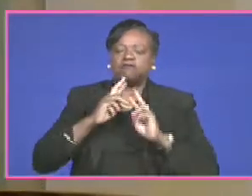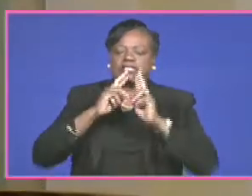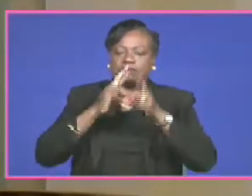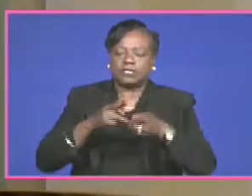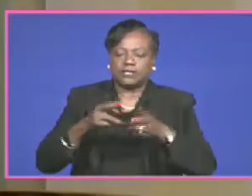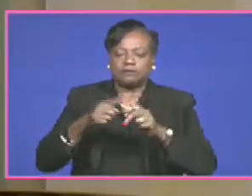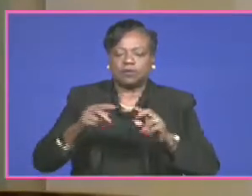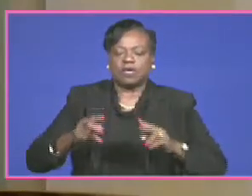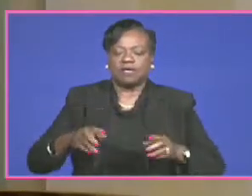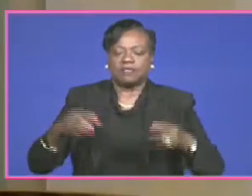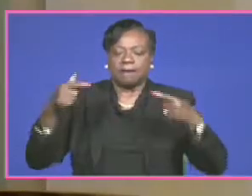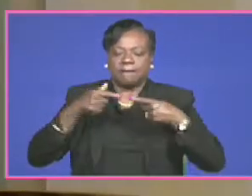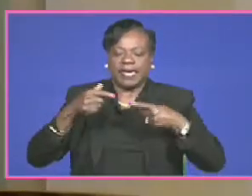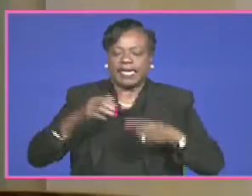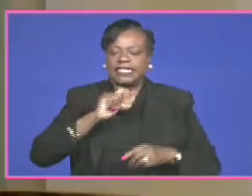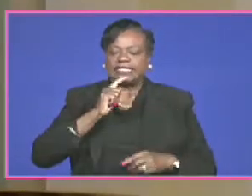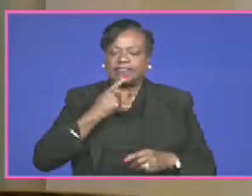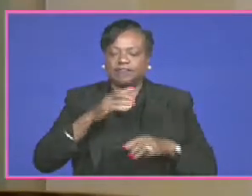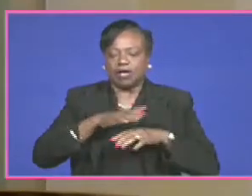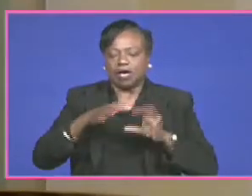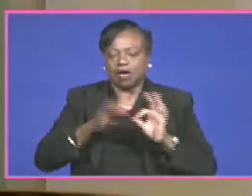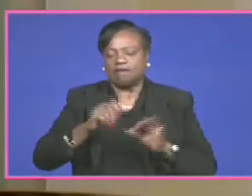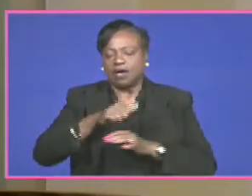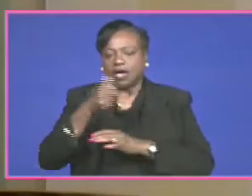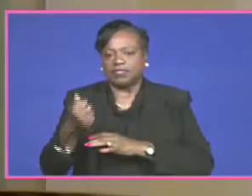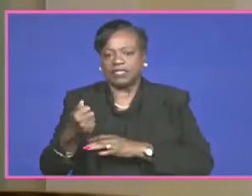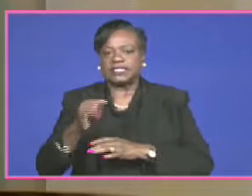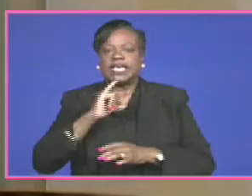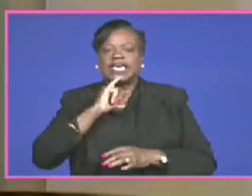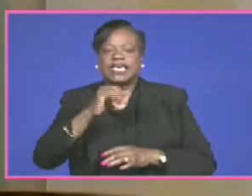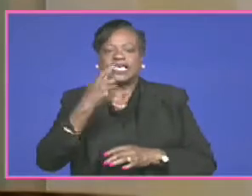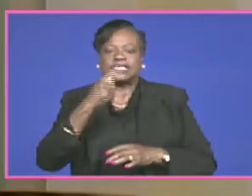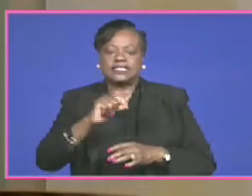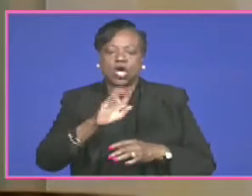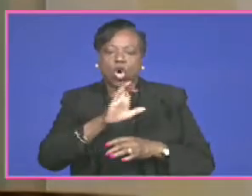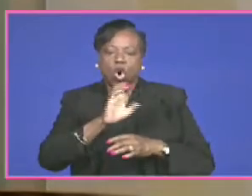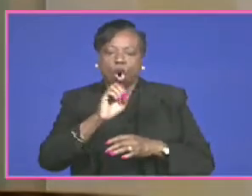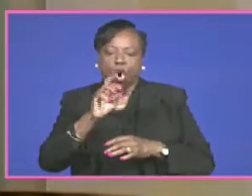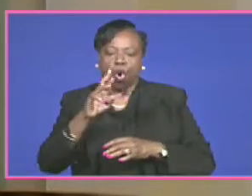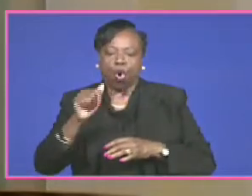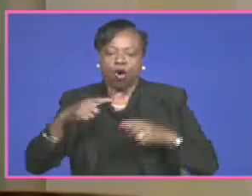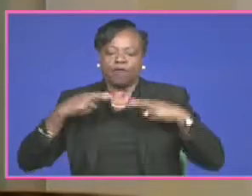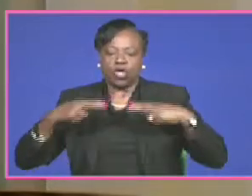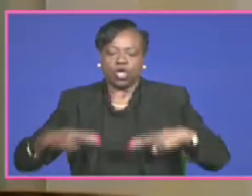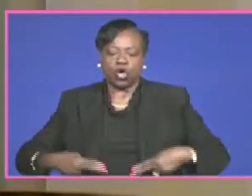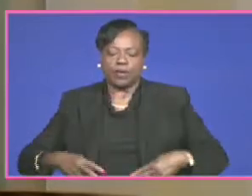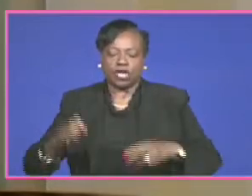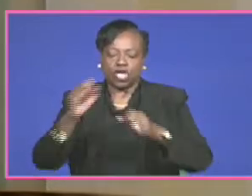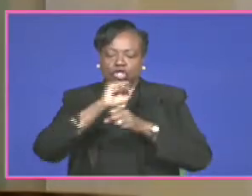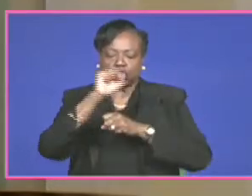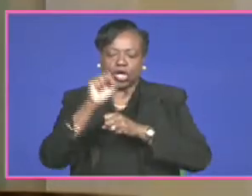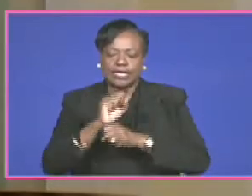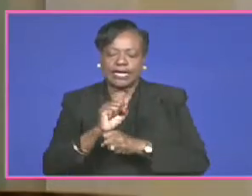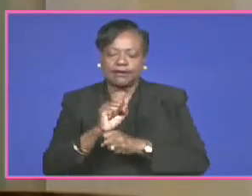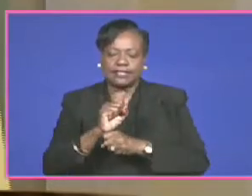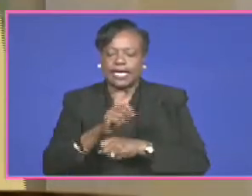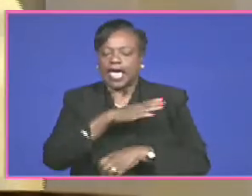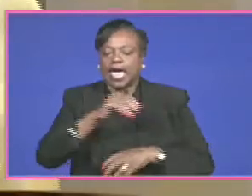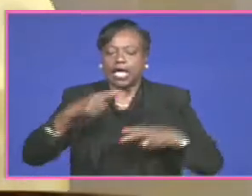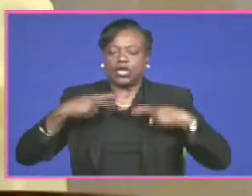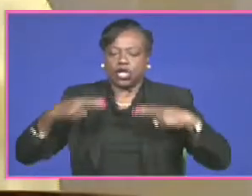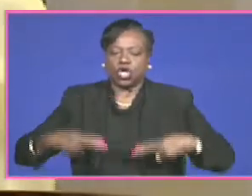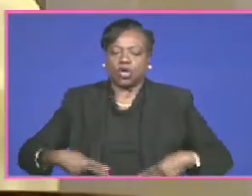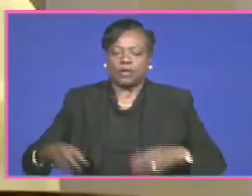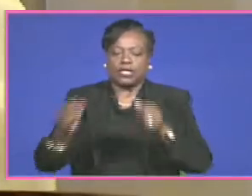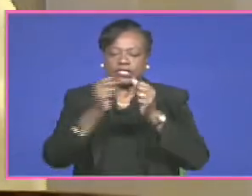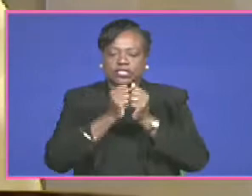and suffering of others is the core of human solidarity. And human solidarity is